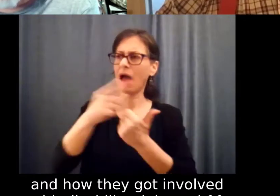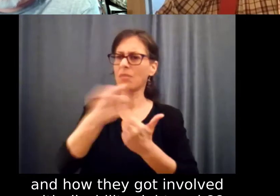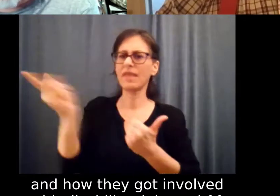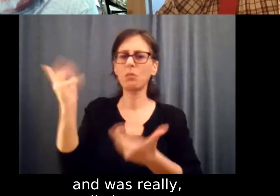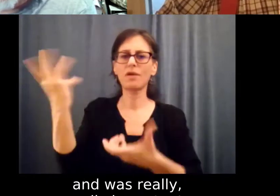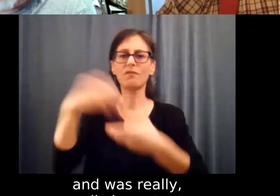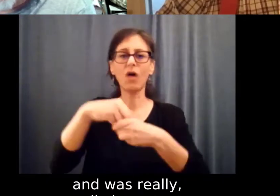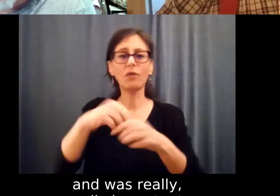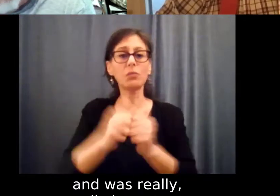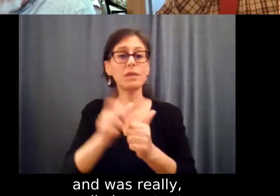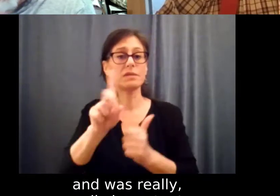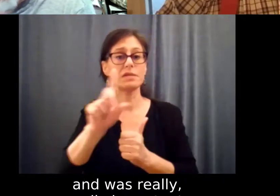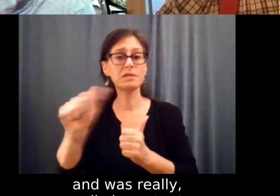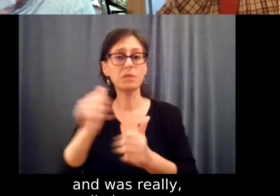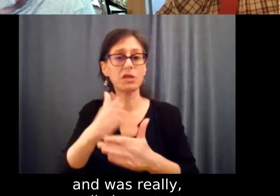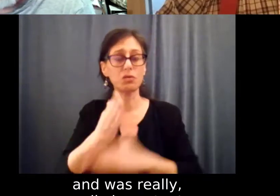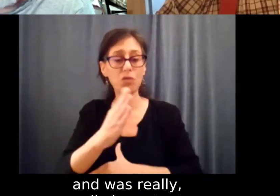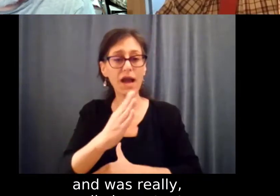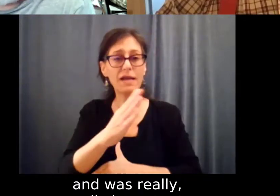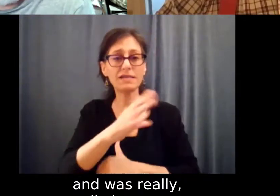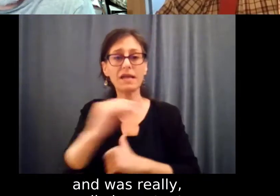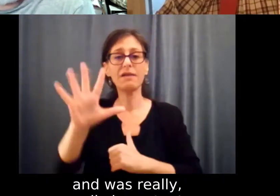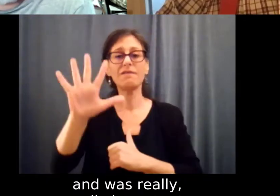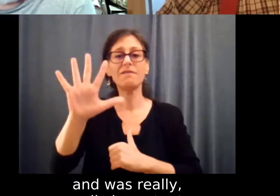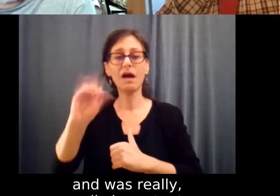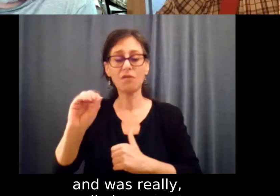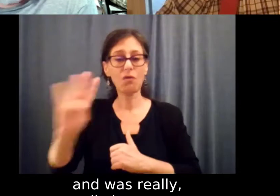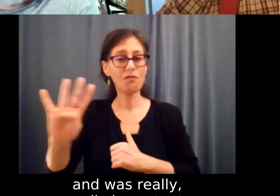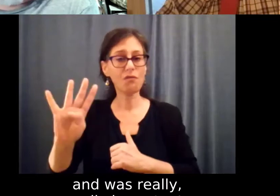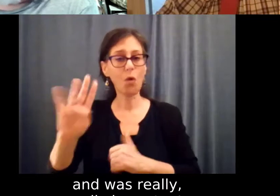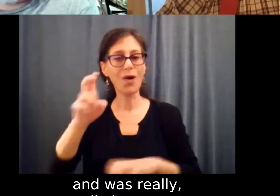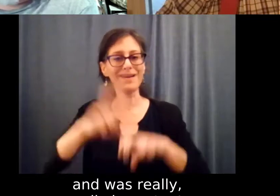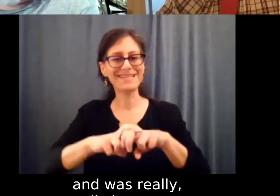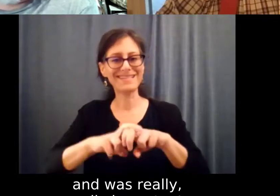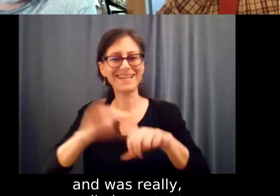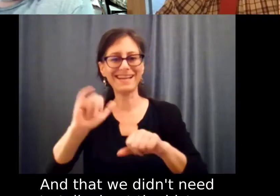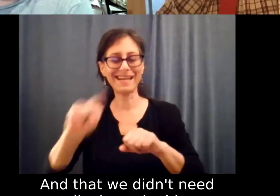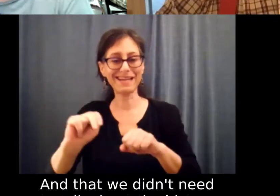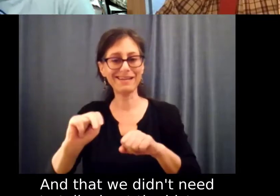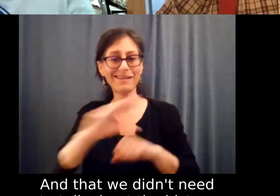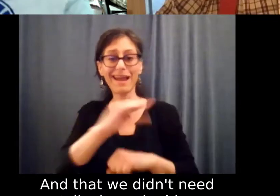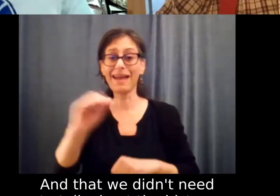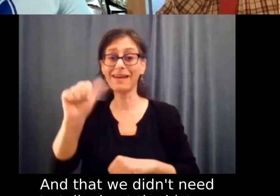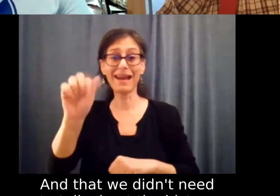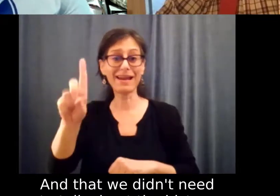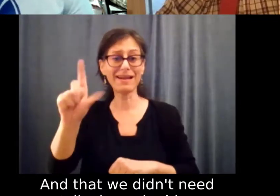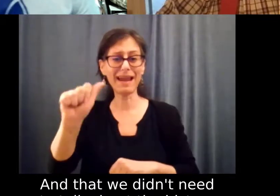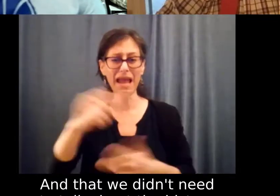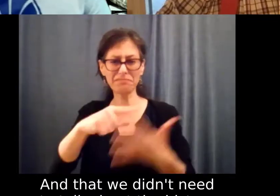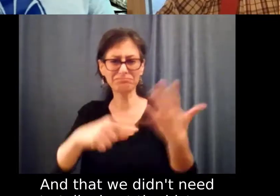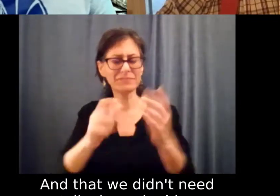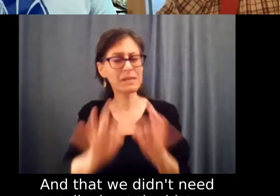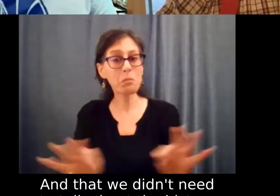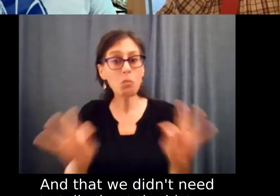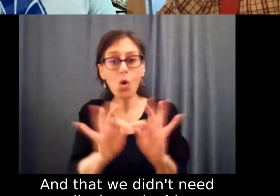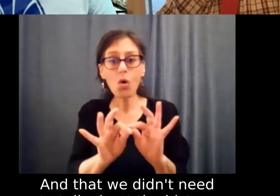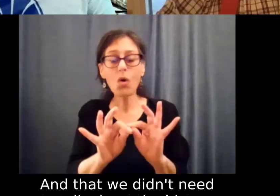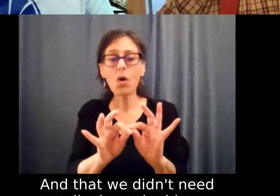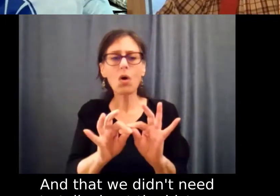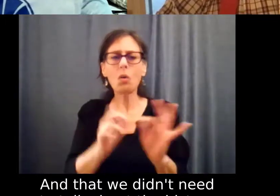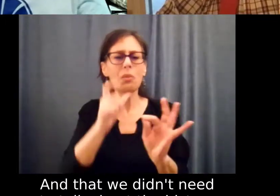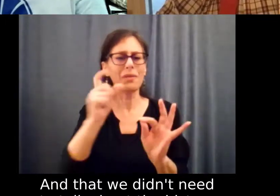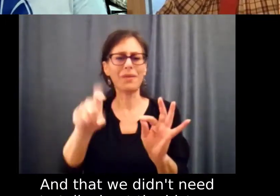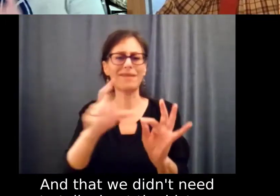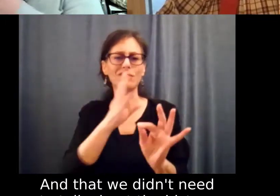and the 504 sit-in and the ADA was really, really important, and that we didn't necessarily need to